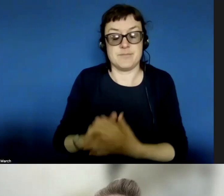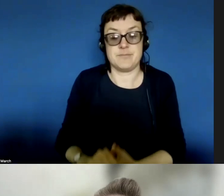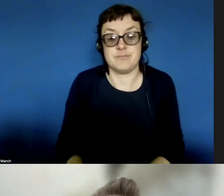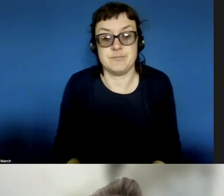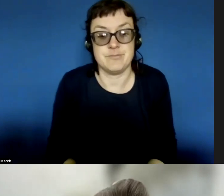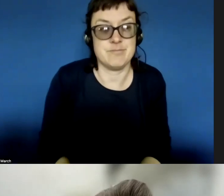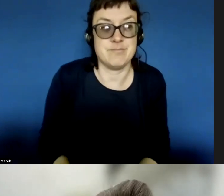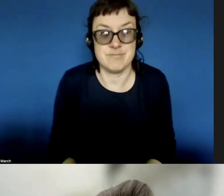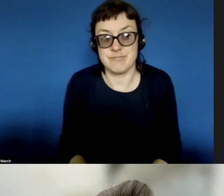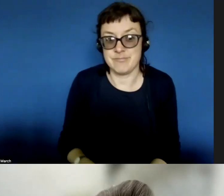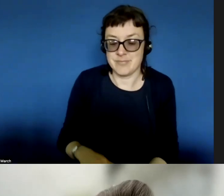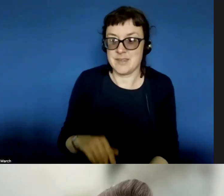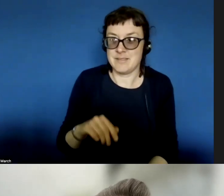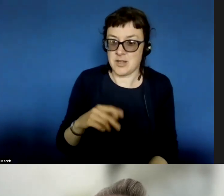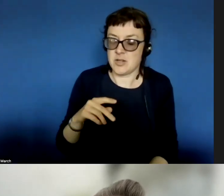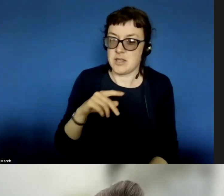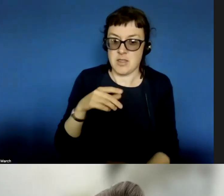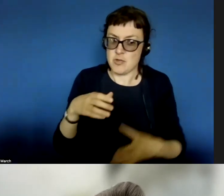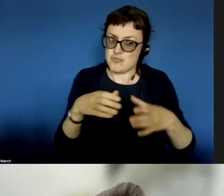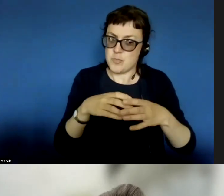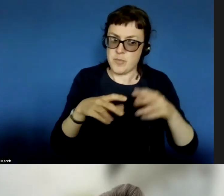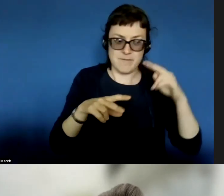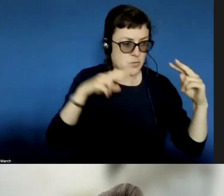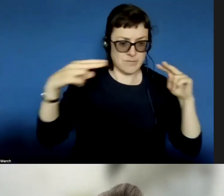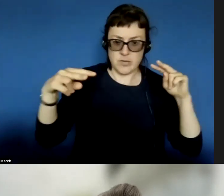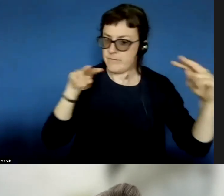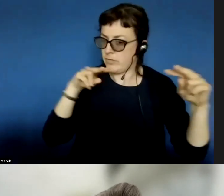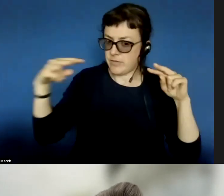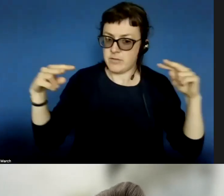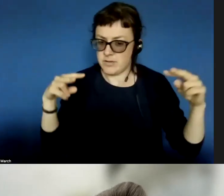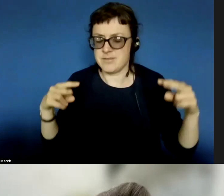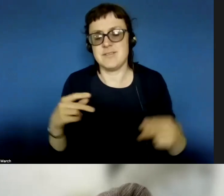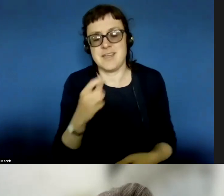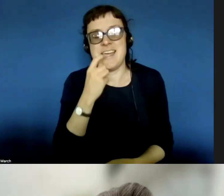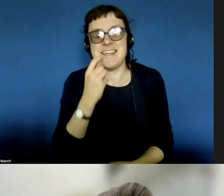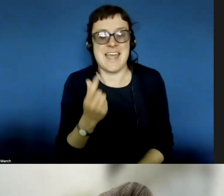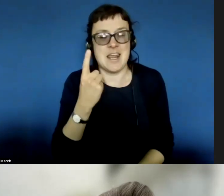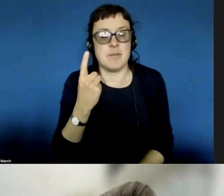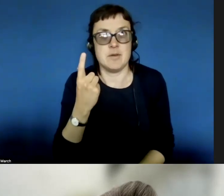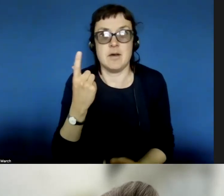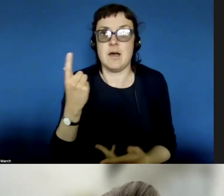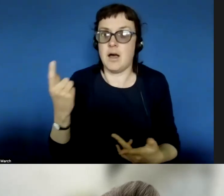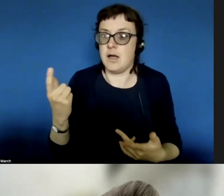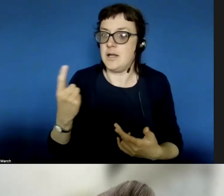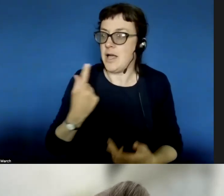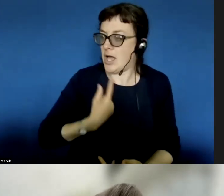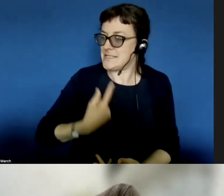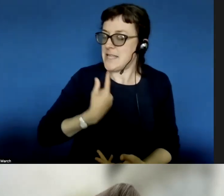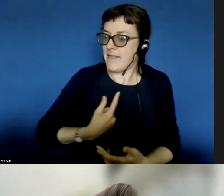looking at all those different perspectives, because we do have a tendency to put our